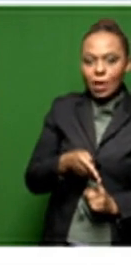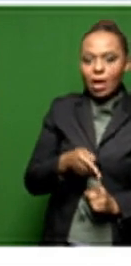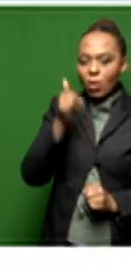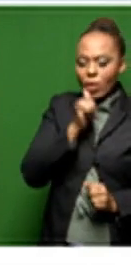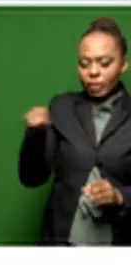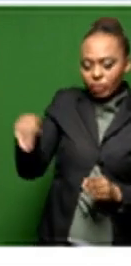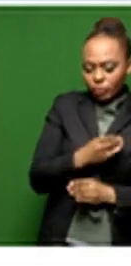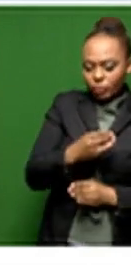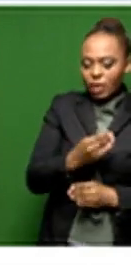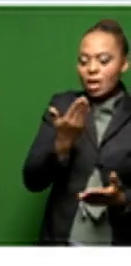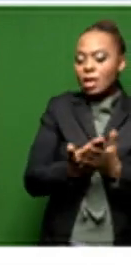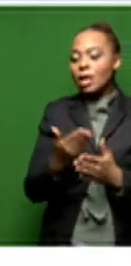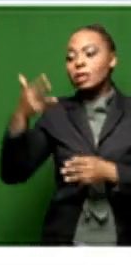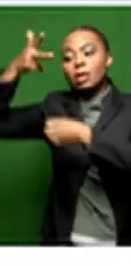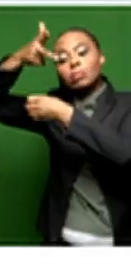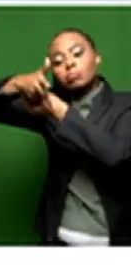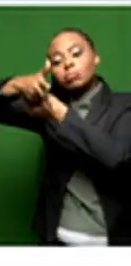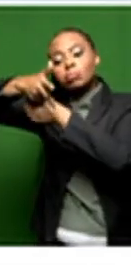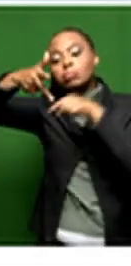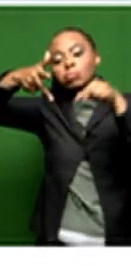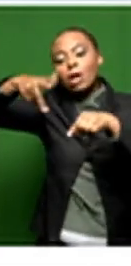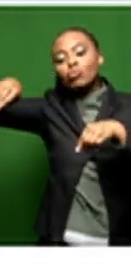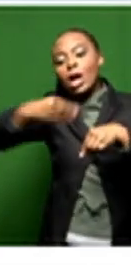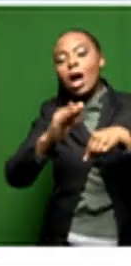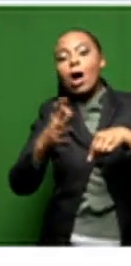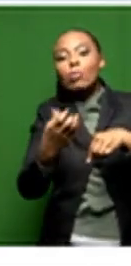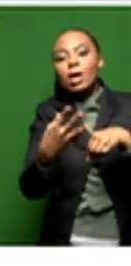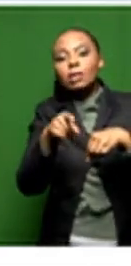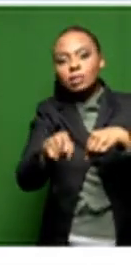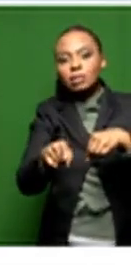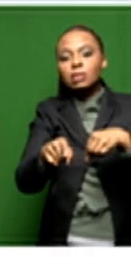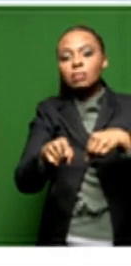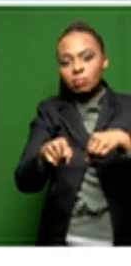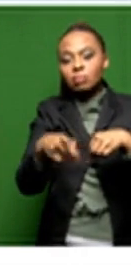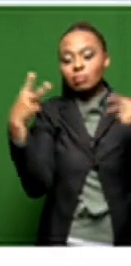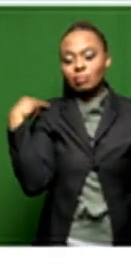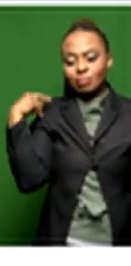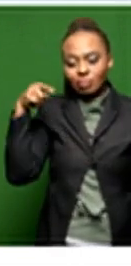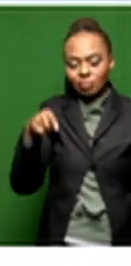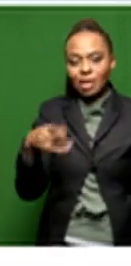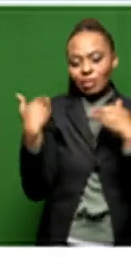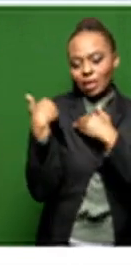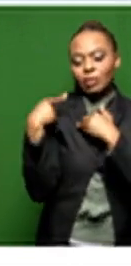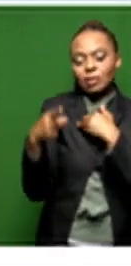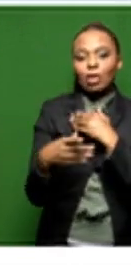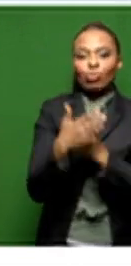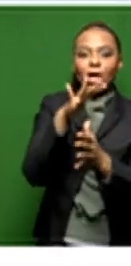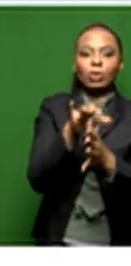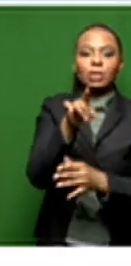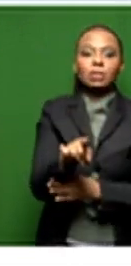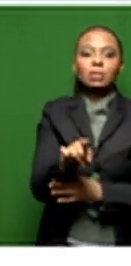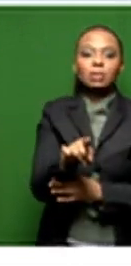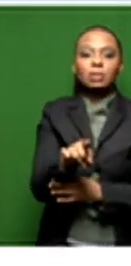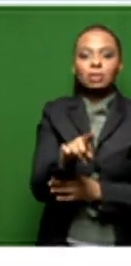time, on top of the convenience factor. So security is what is one of the main drivers and